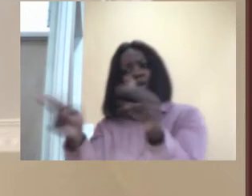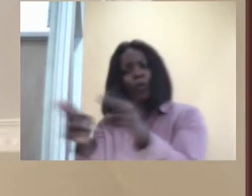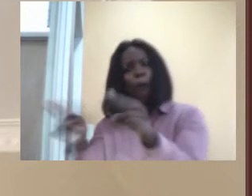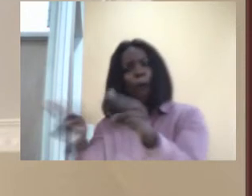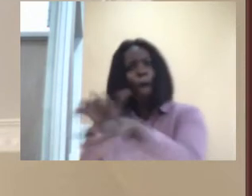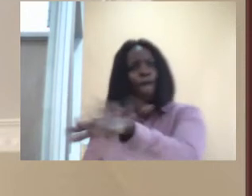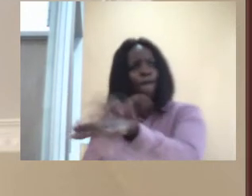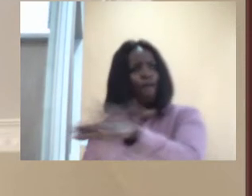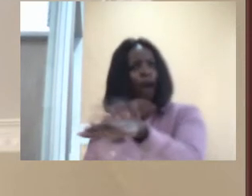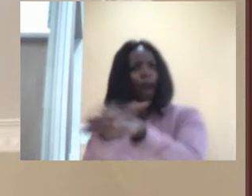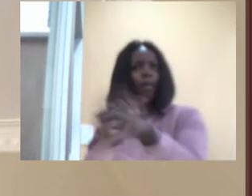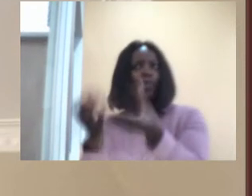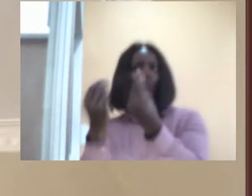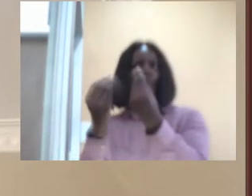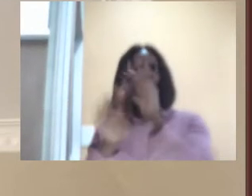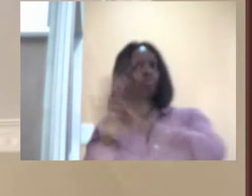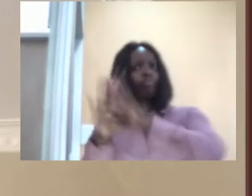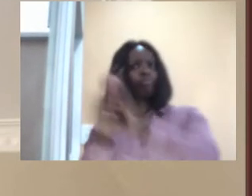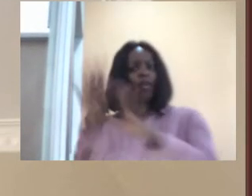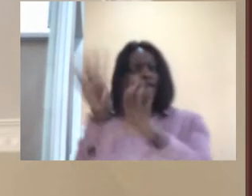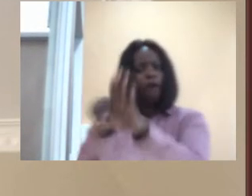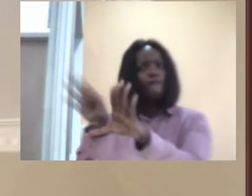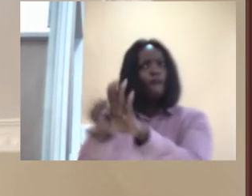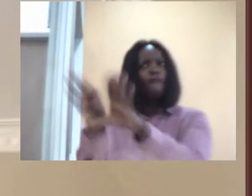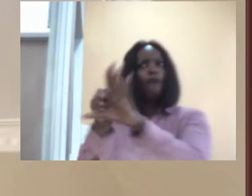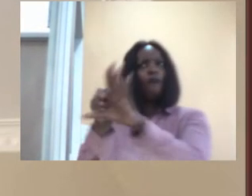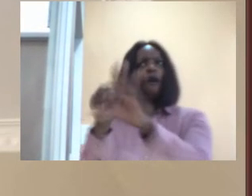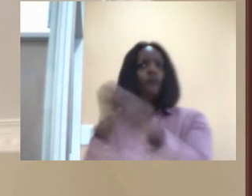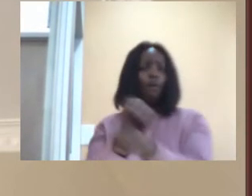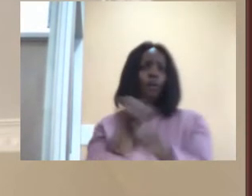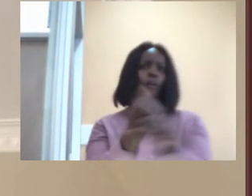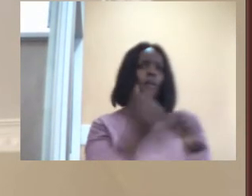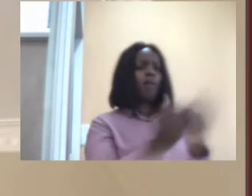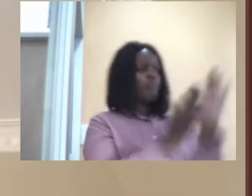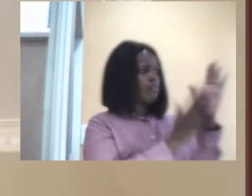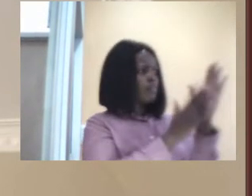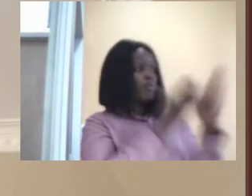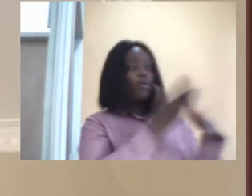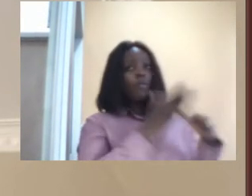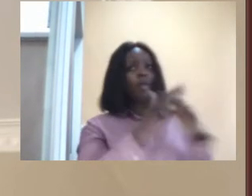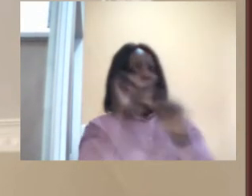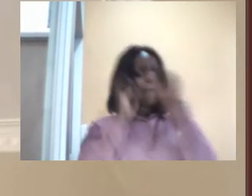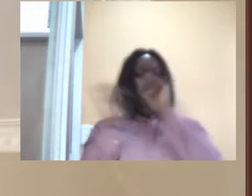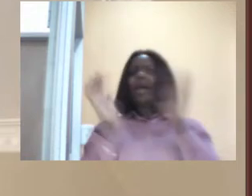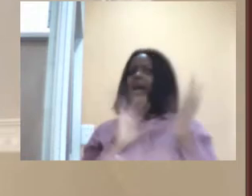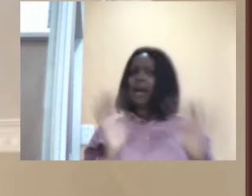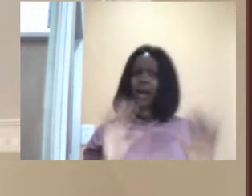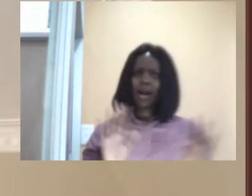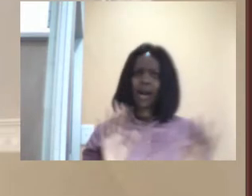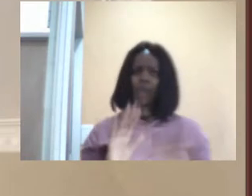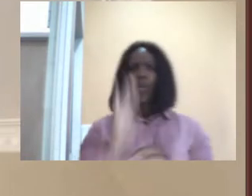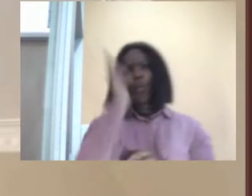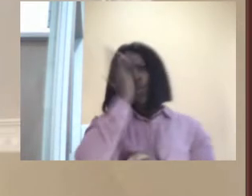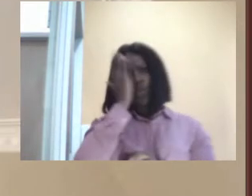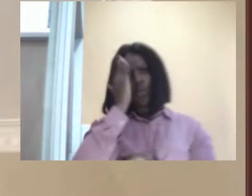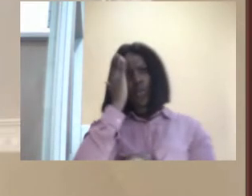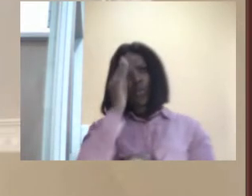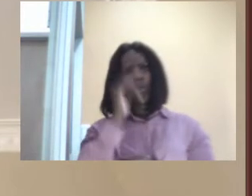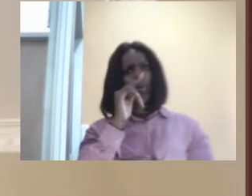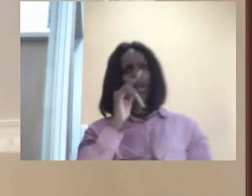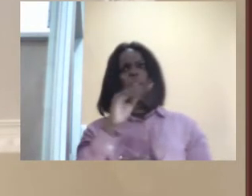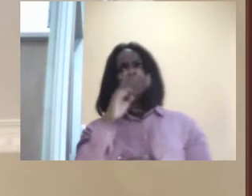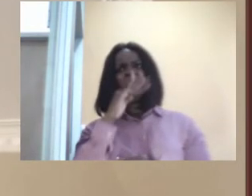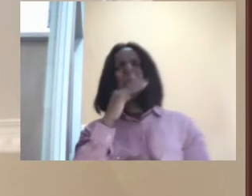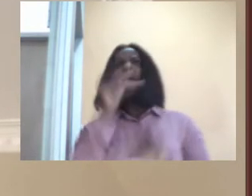abancane bakwazi ukuthi bathuthuke bangene. Siyawubonga umsebenzi negalelo. Ningabe sabuyela ke emuva. We know that you'll be lambasted by